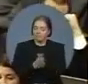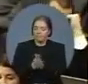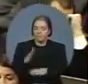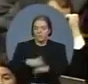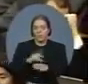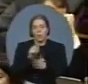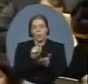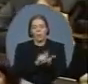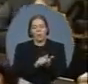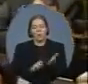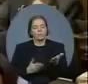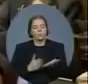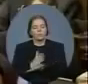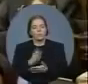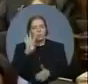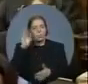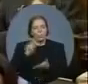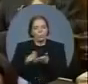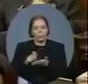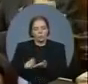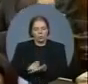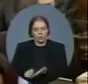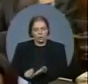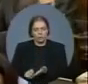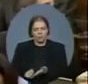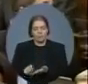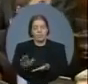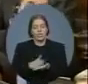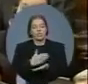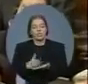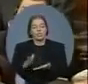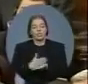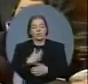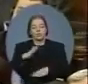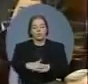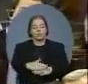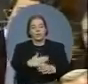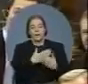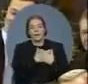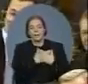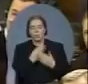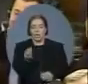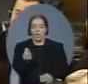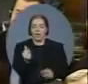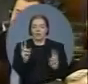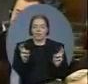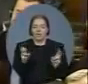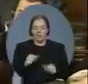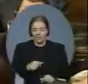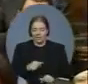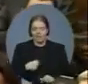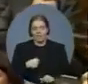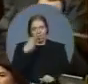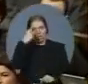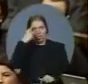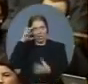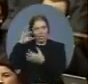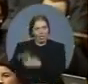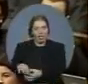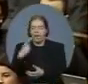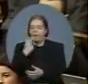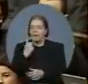the song For the Love of Money does bring to mind the Liberal Party. This is the party of big spending proposals of $98